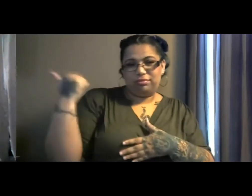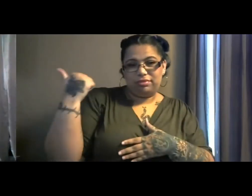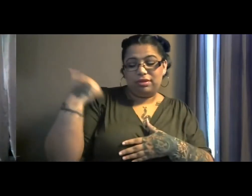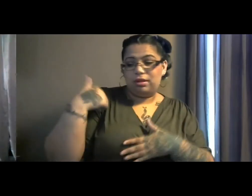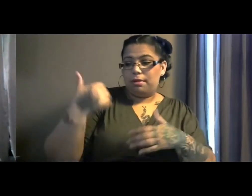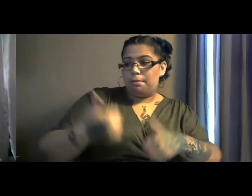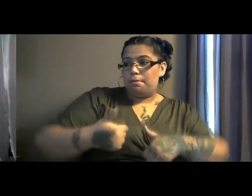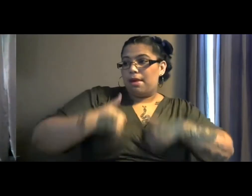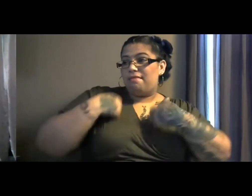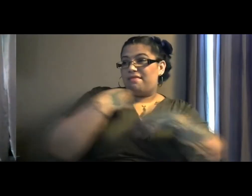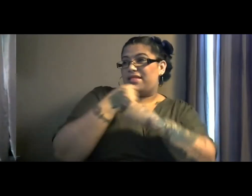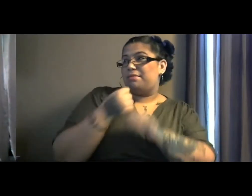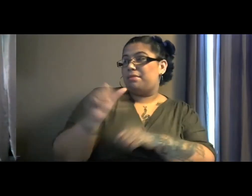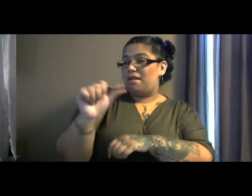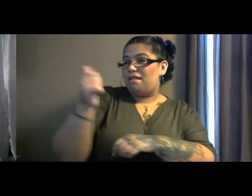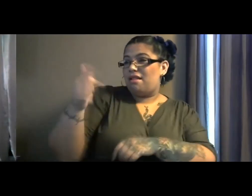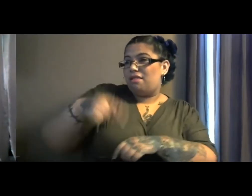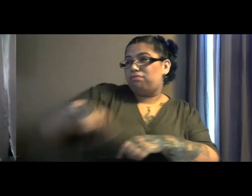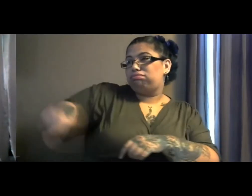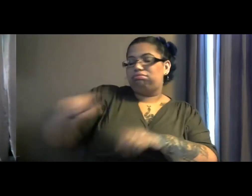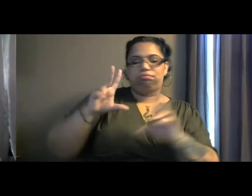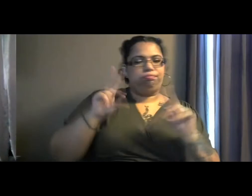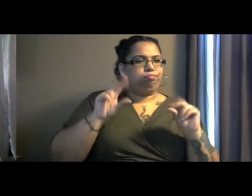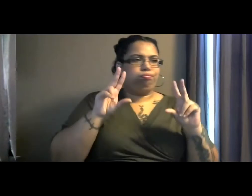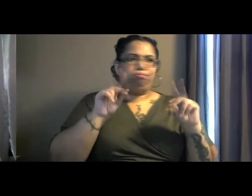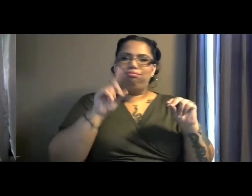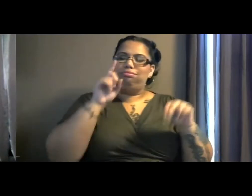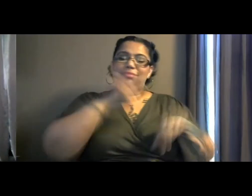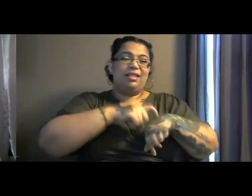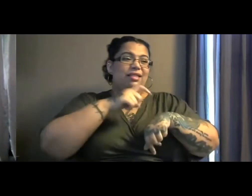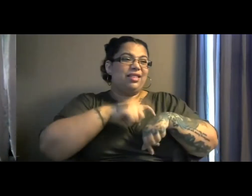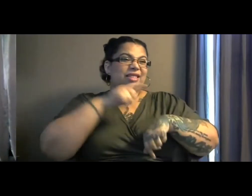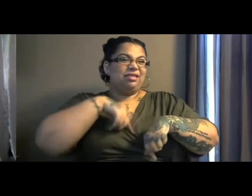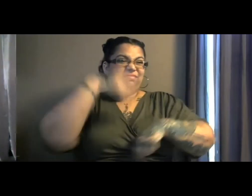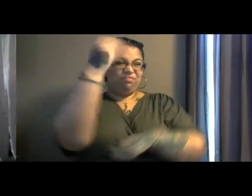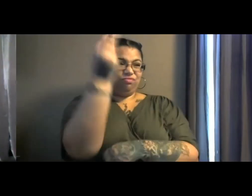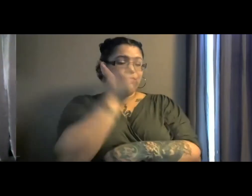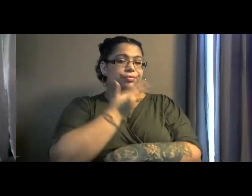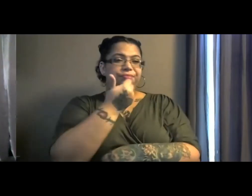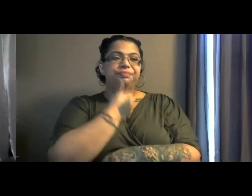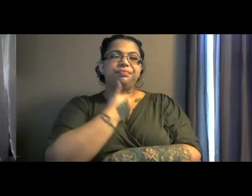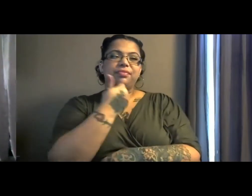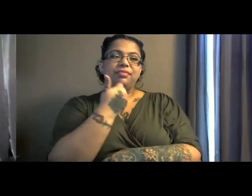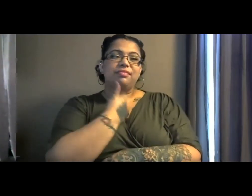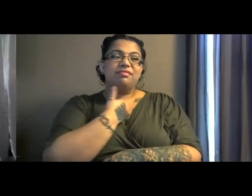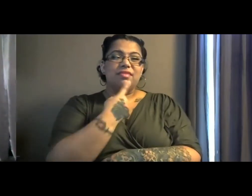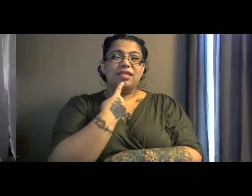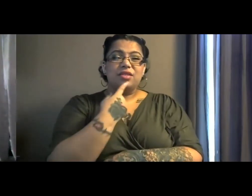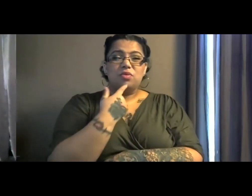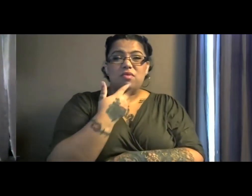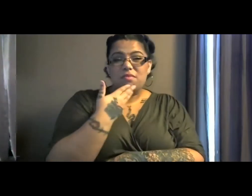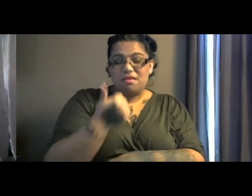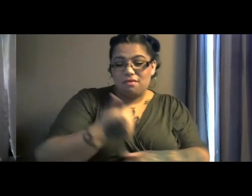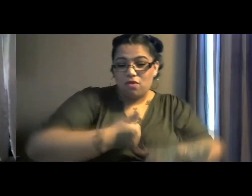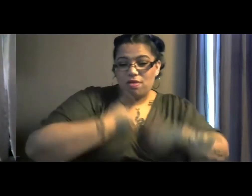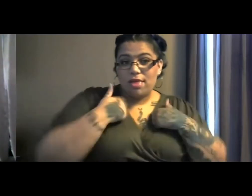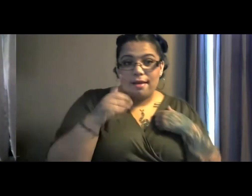one else, so now it's time I told myself. Say you want a better